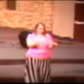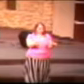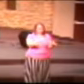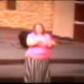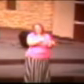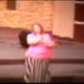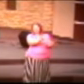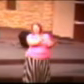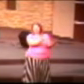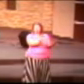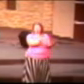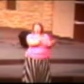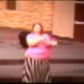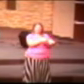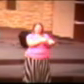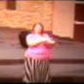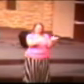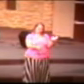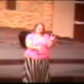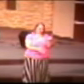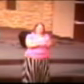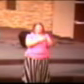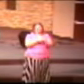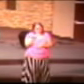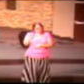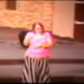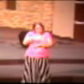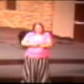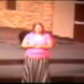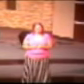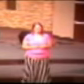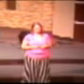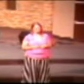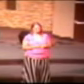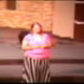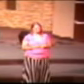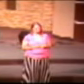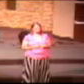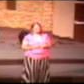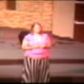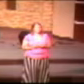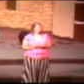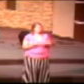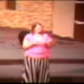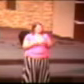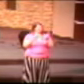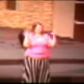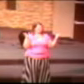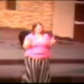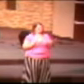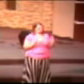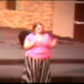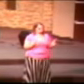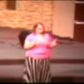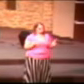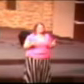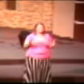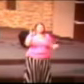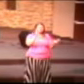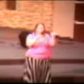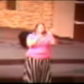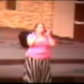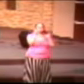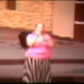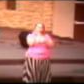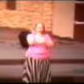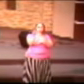3,000 were added to their number that day. That's a lot of people listening to a